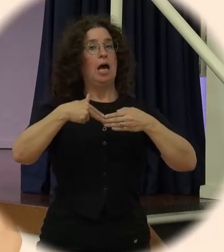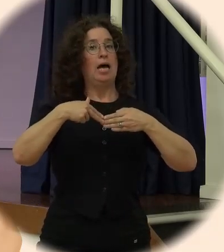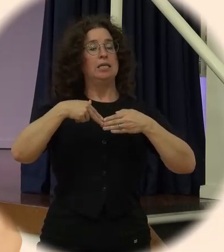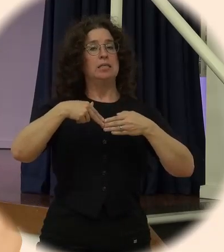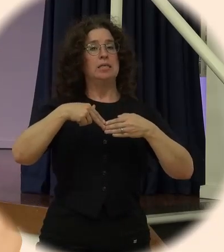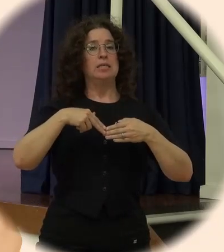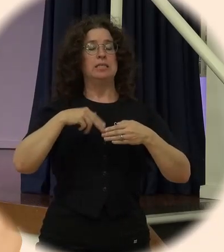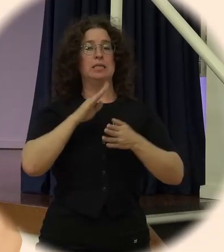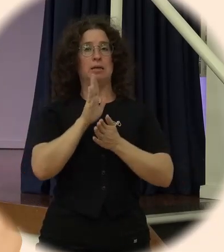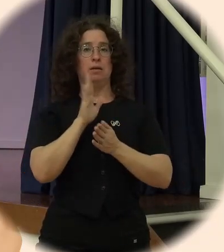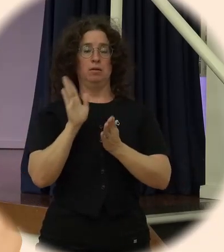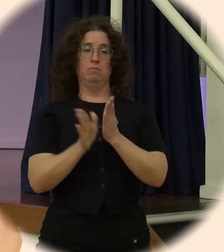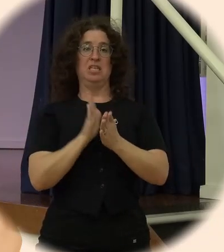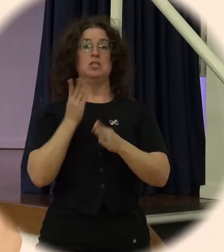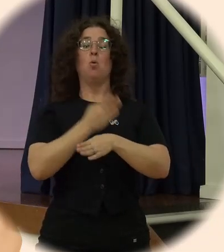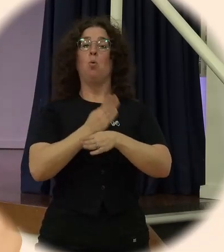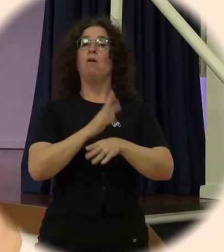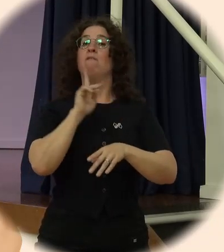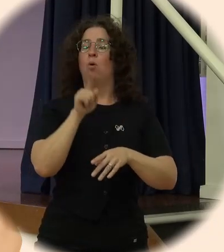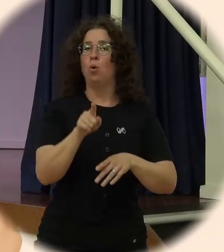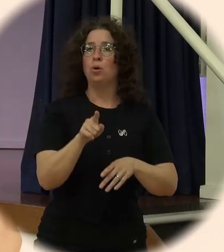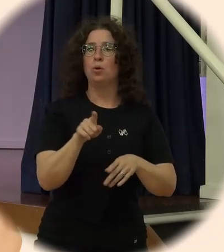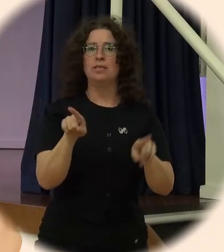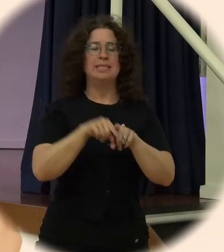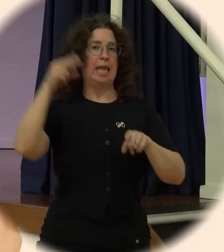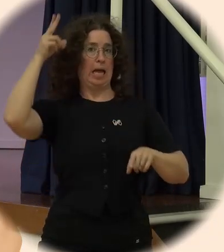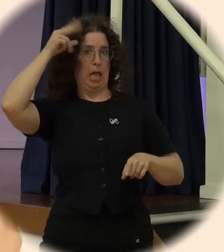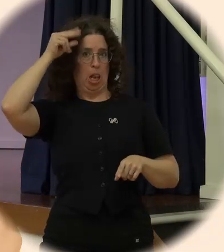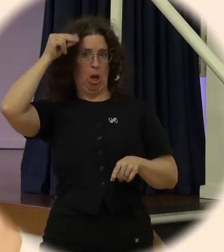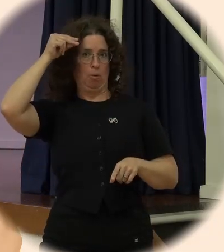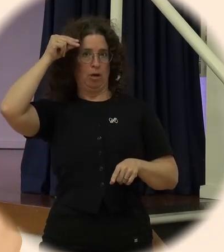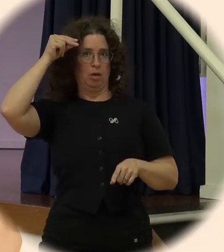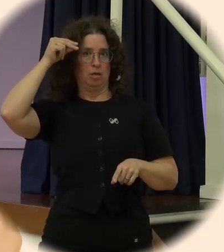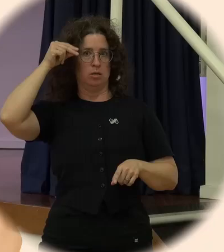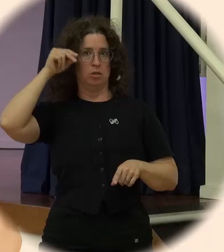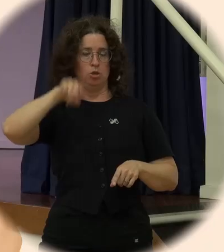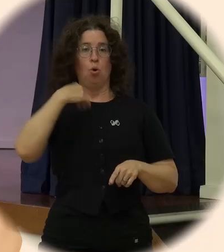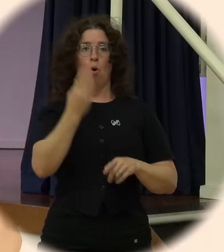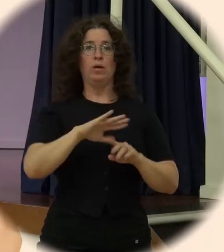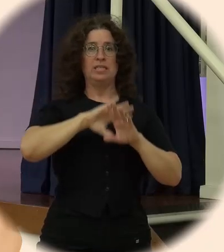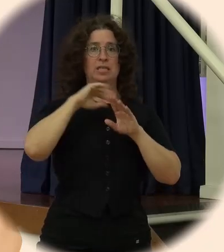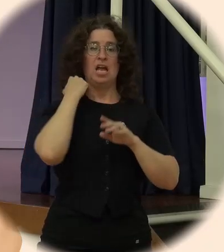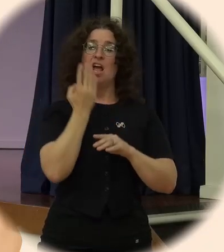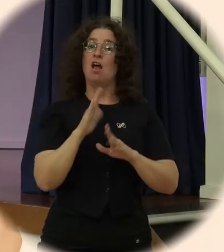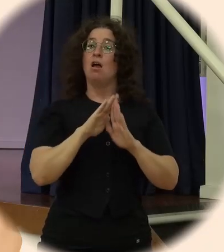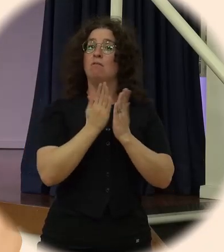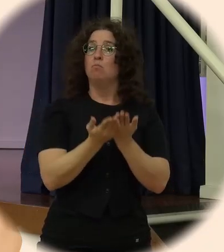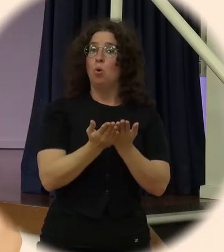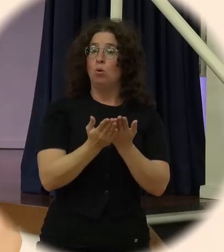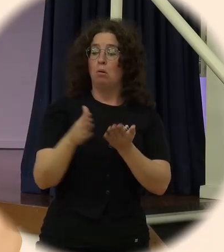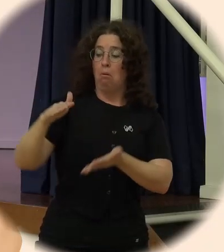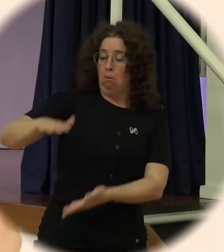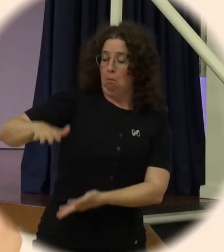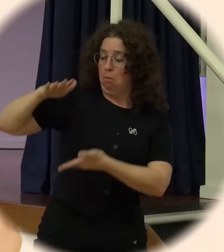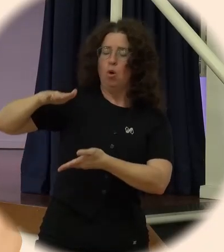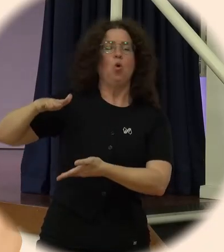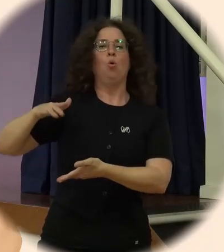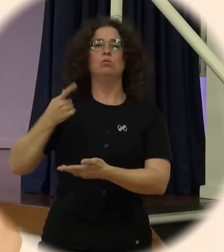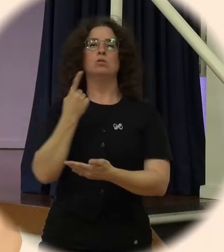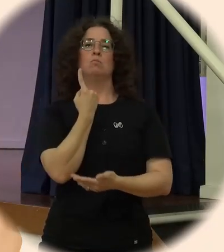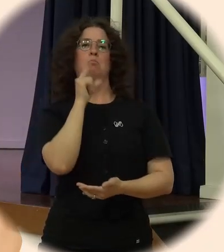not managing files. Think of it like a library. You don't carry every book around, you just borrow the one you need from the right